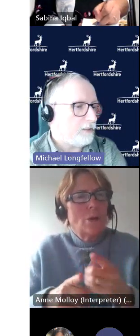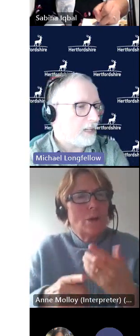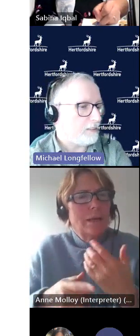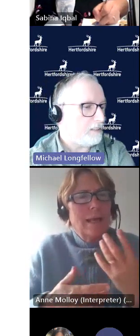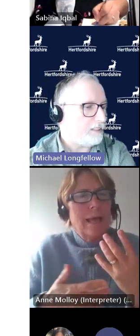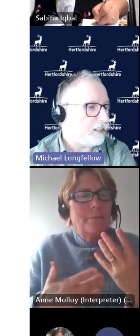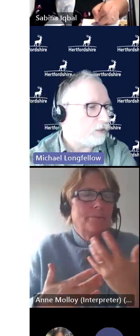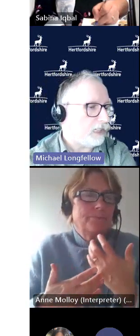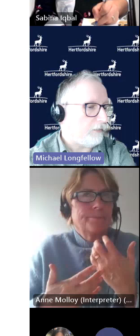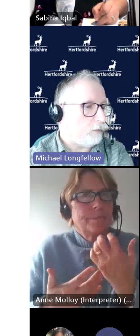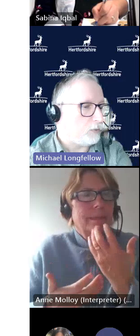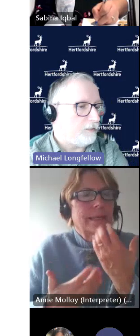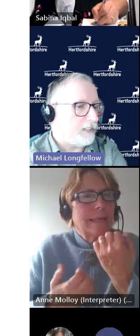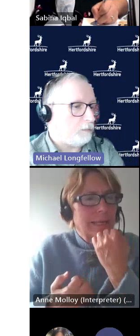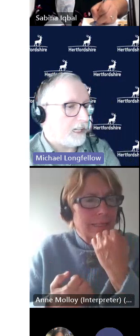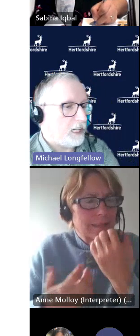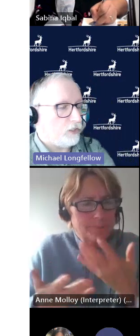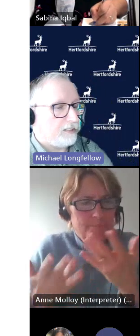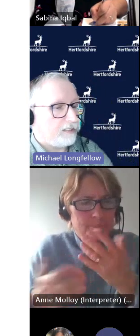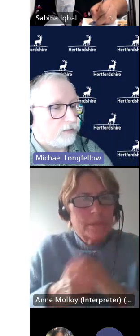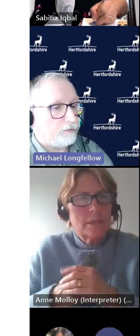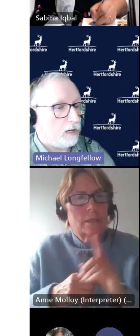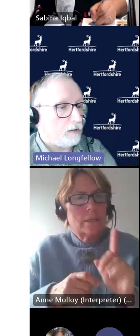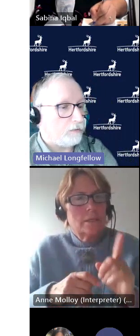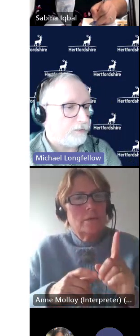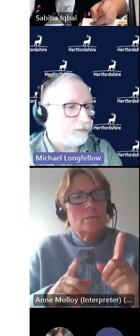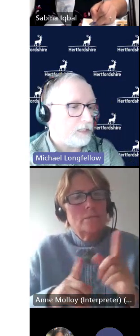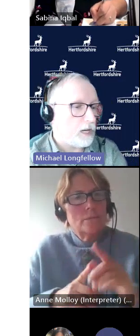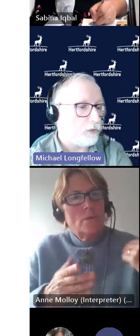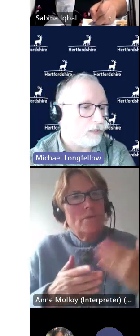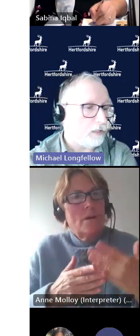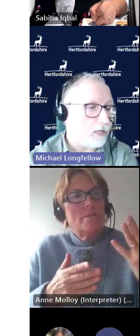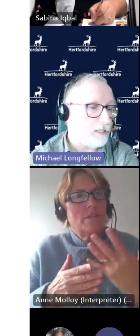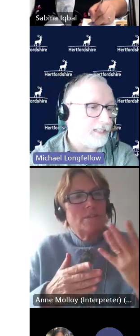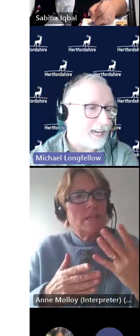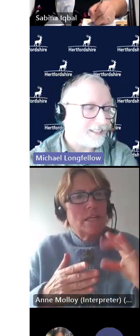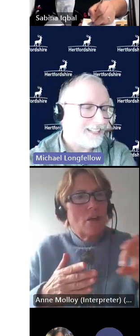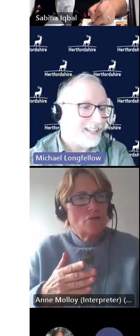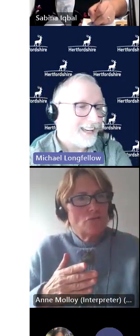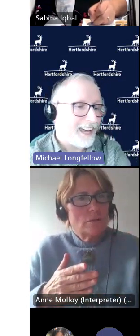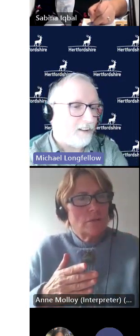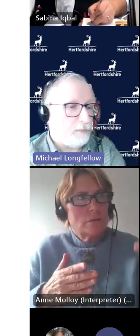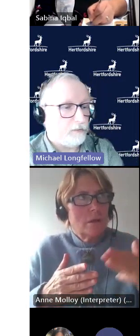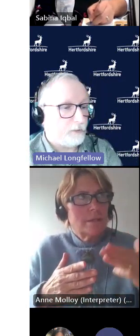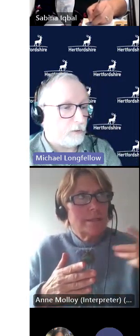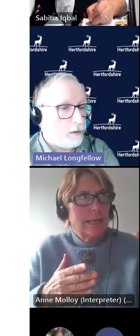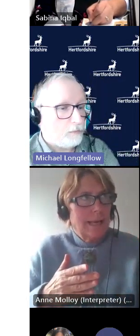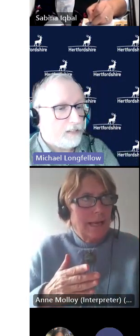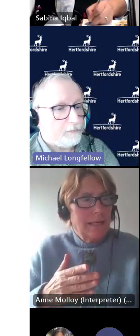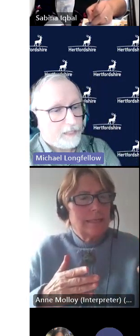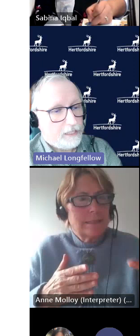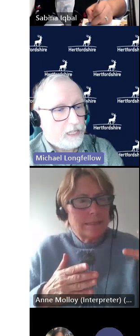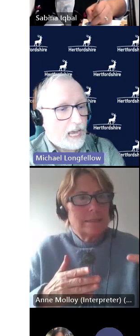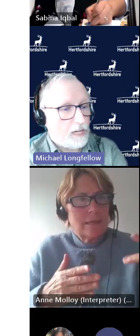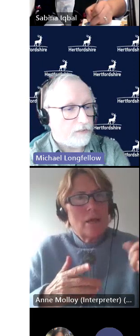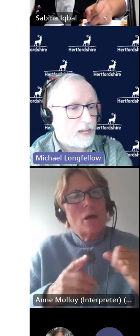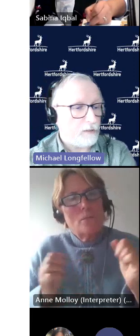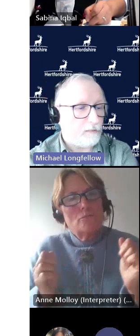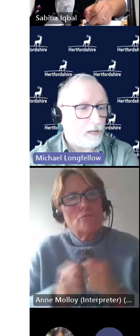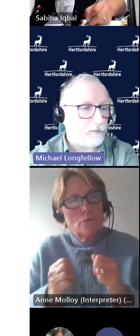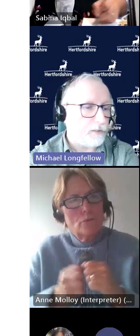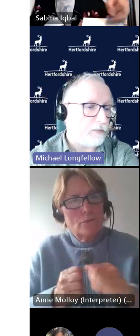Of the 2,611 approved applications so far, 1,598 have been for families.